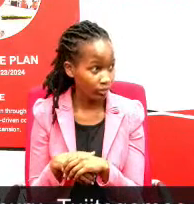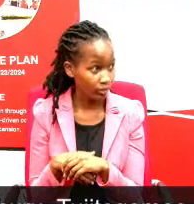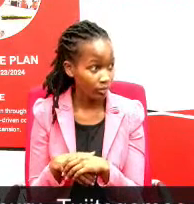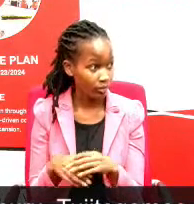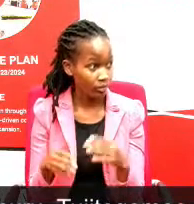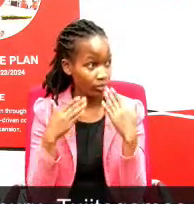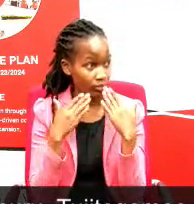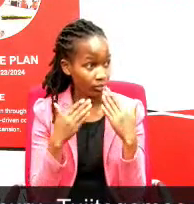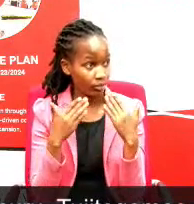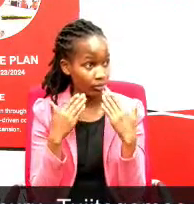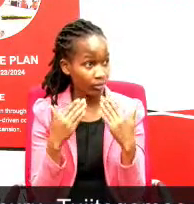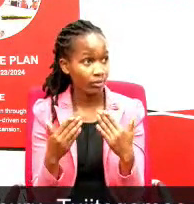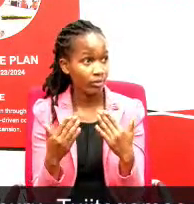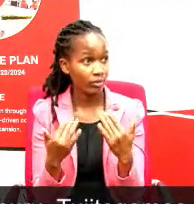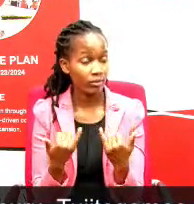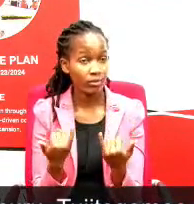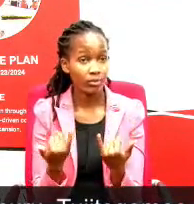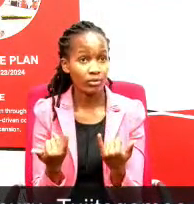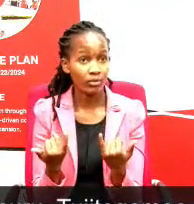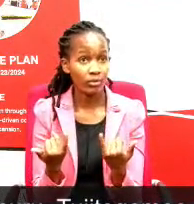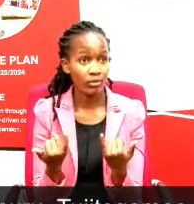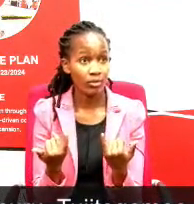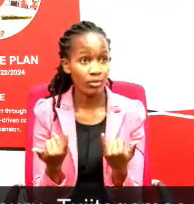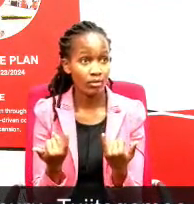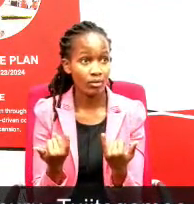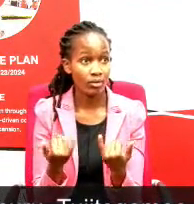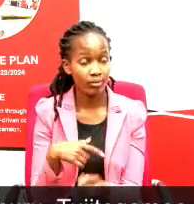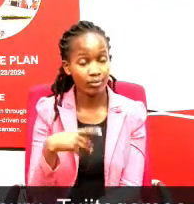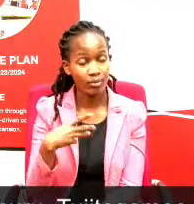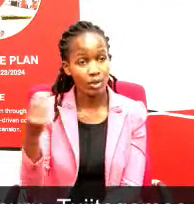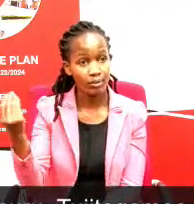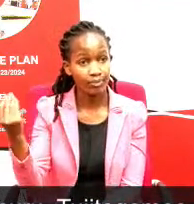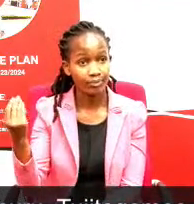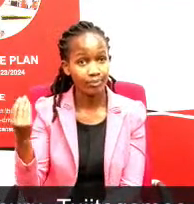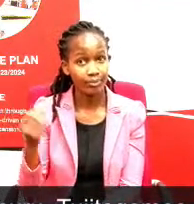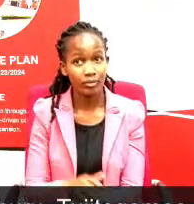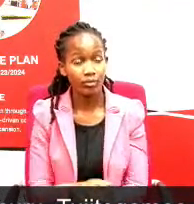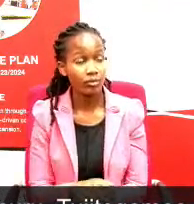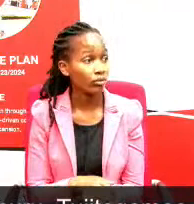Thank you very much. May we now take our leave.